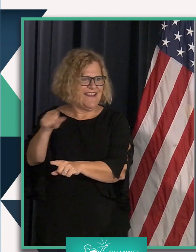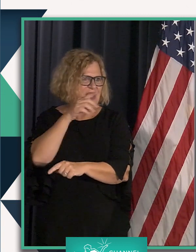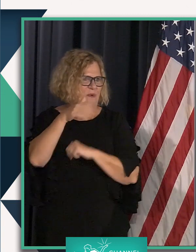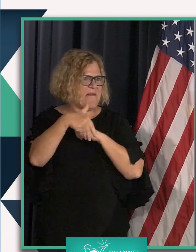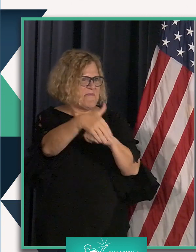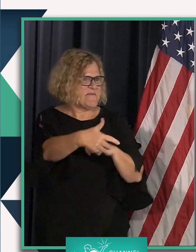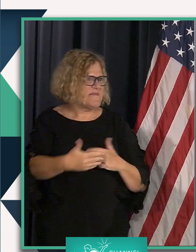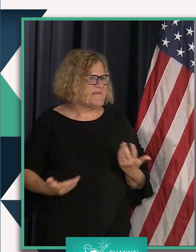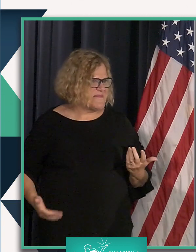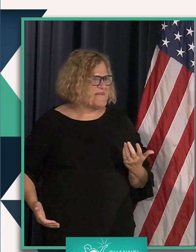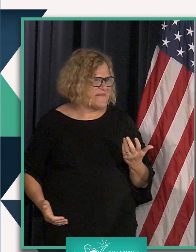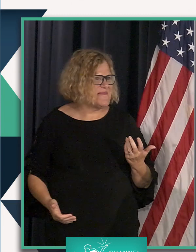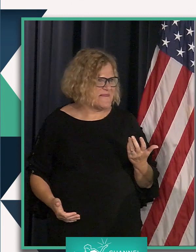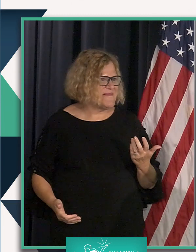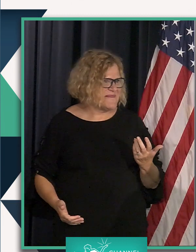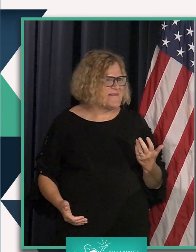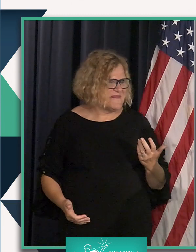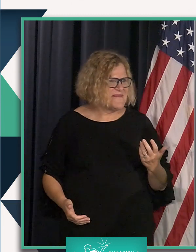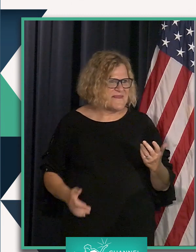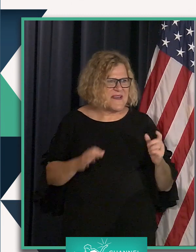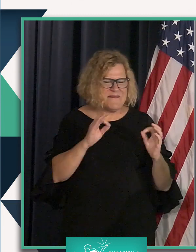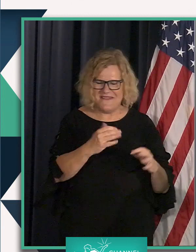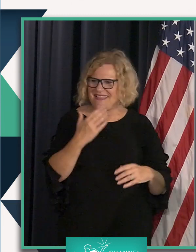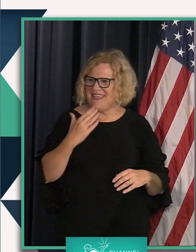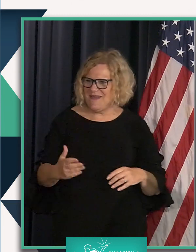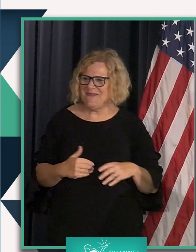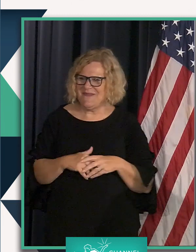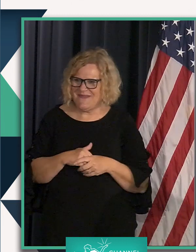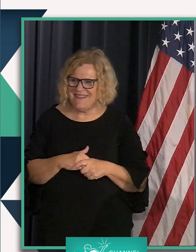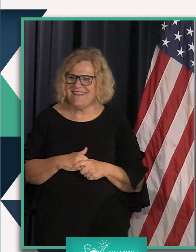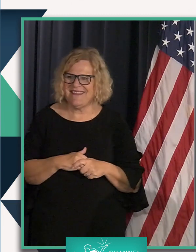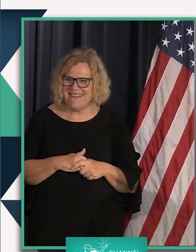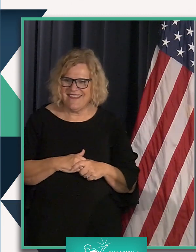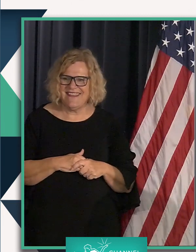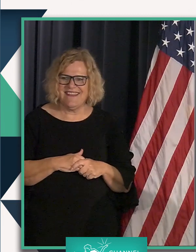it for you. Perfect. Thank you. Okay.